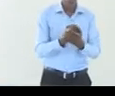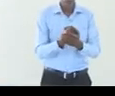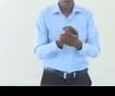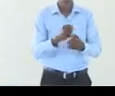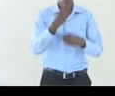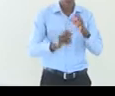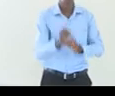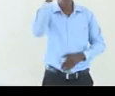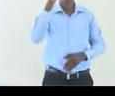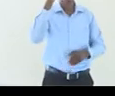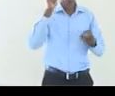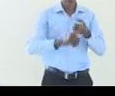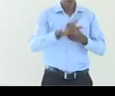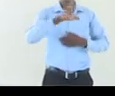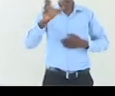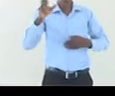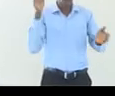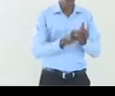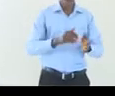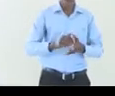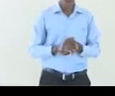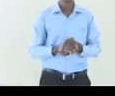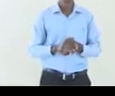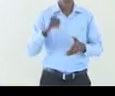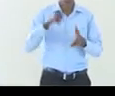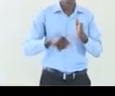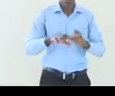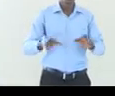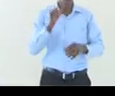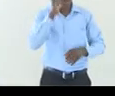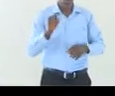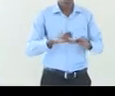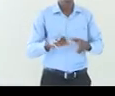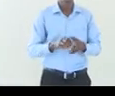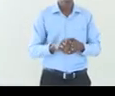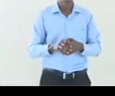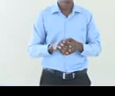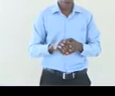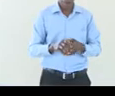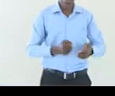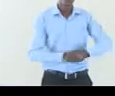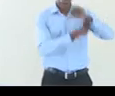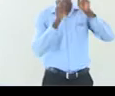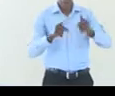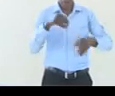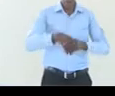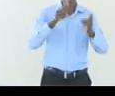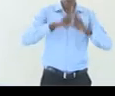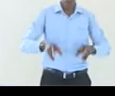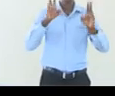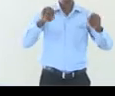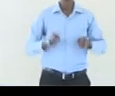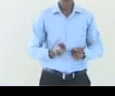2 years. Salary shoots from 12,000 to 300,000. What does she do? Support the people in the village? No